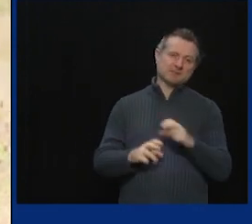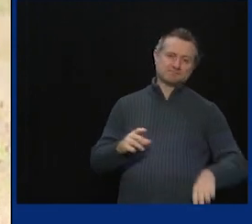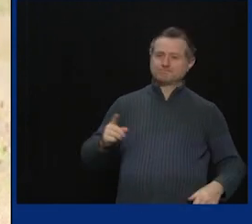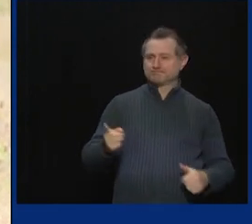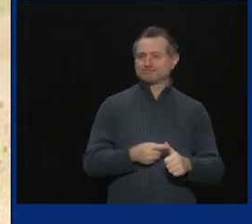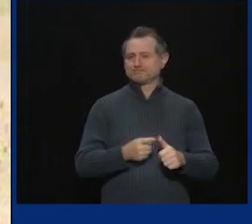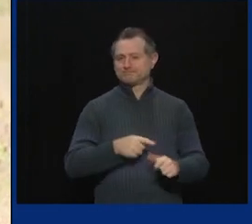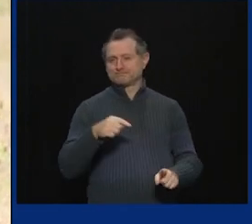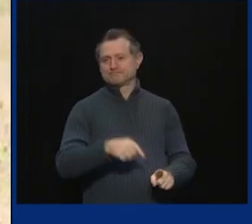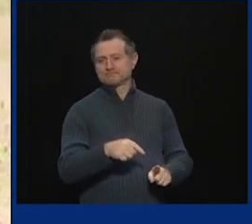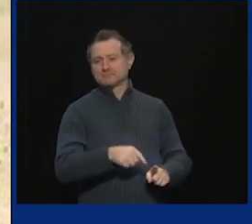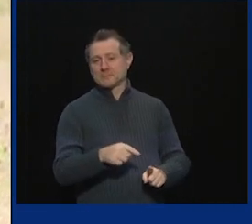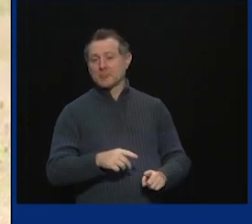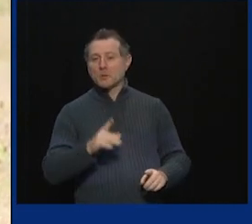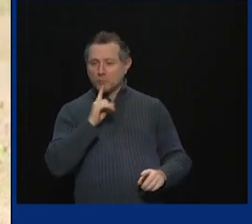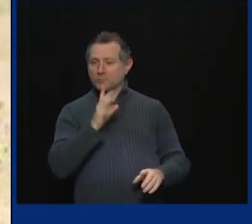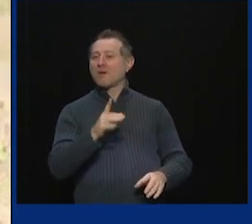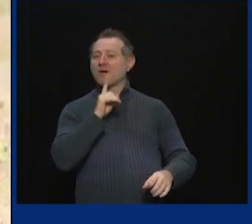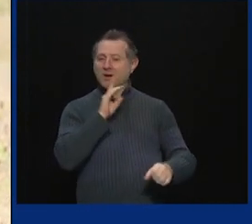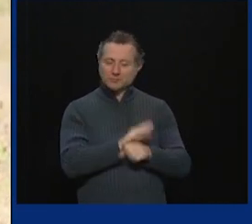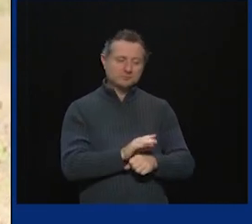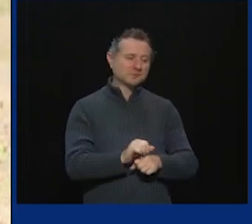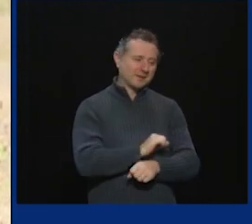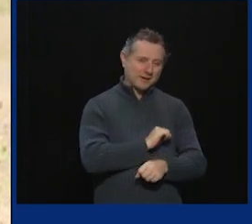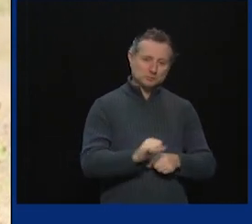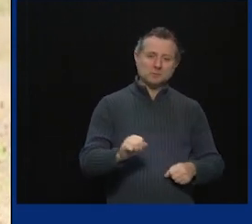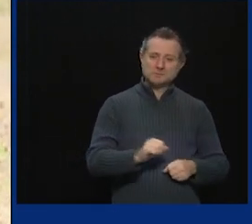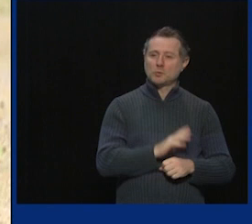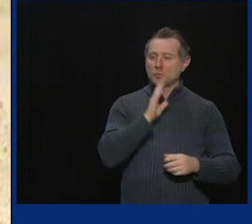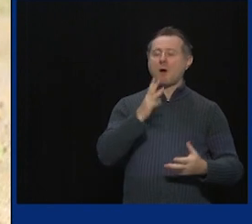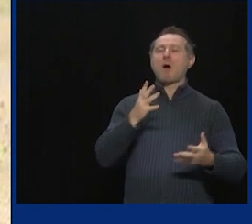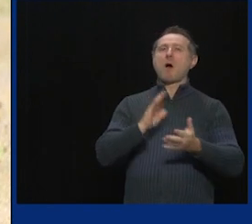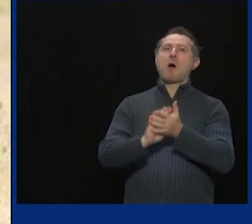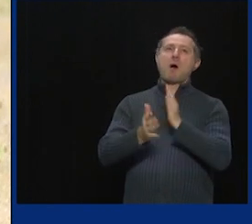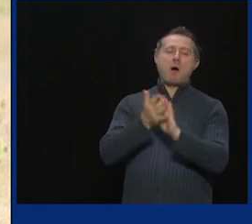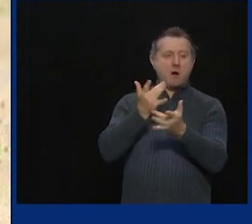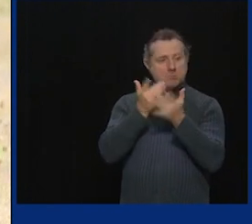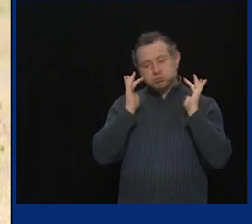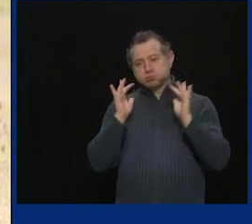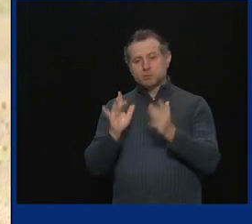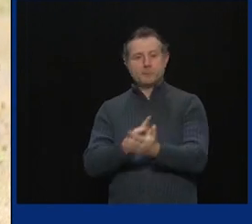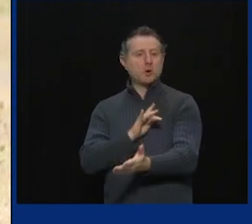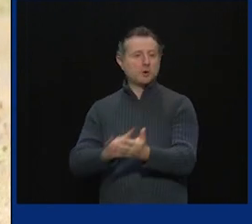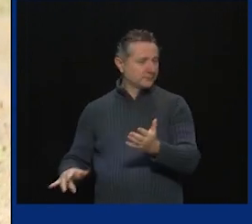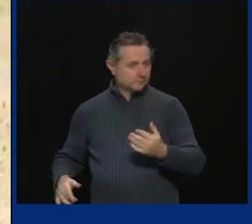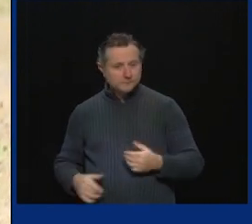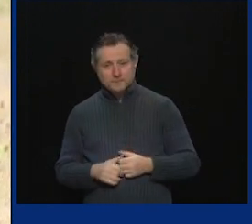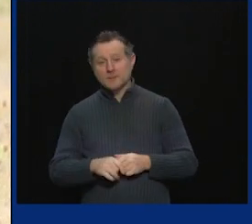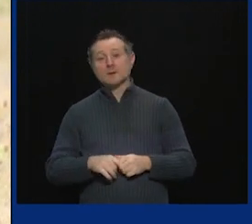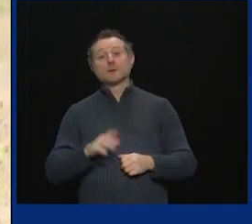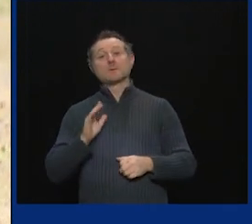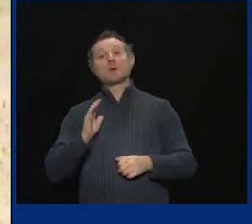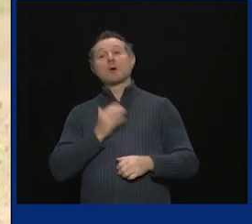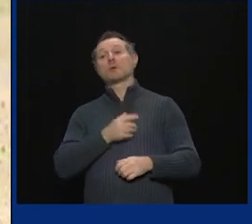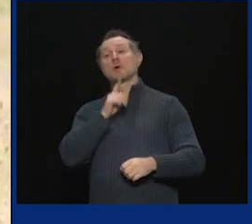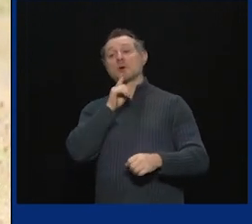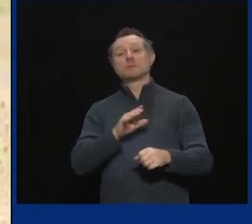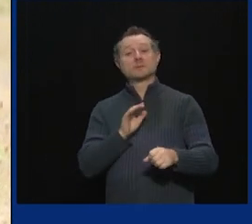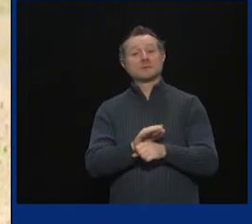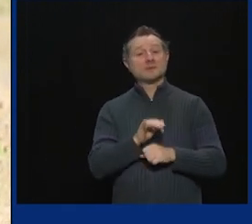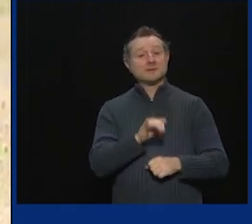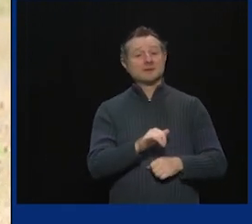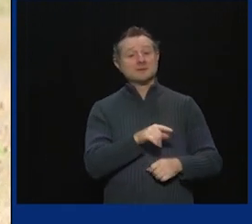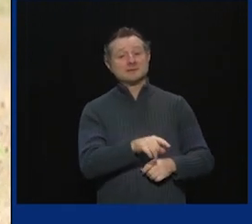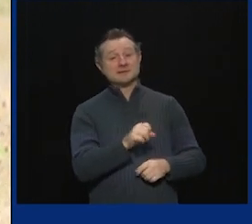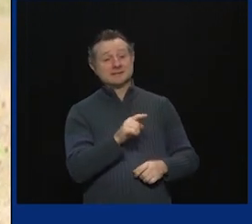off. Plug Power's commitment to invest in this site, our people, and our future is a tremendous